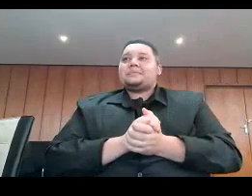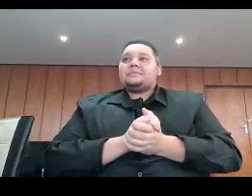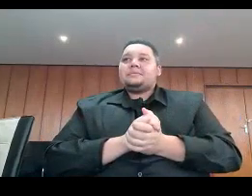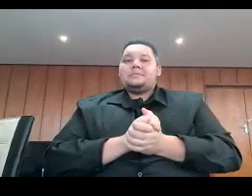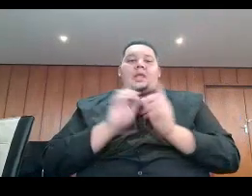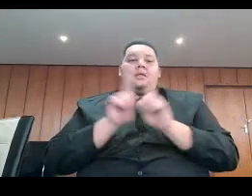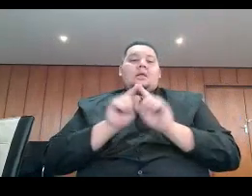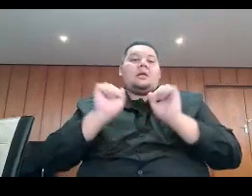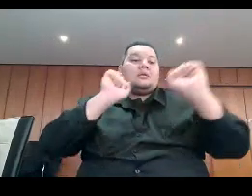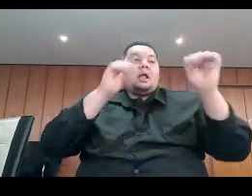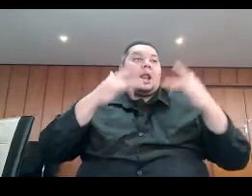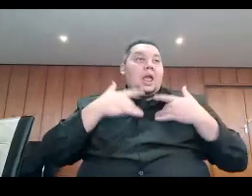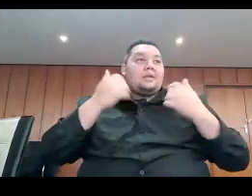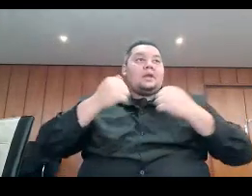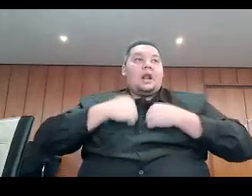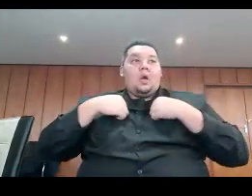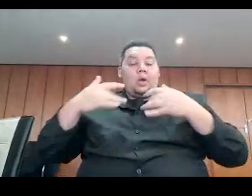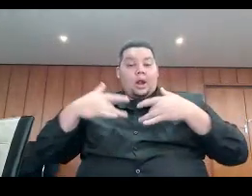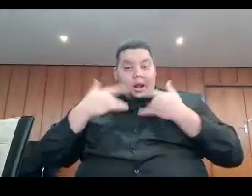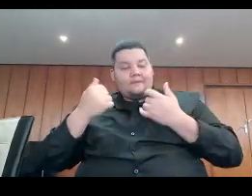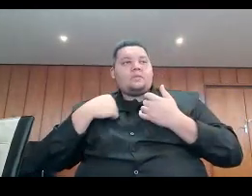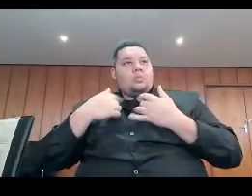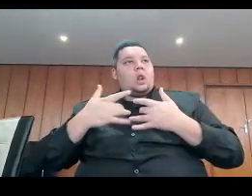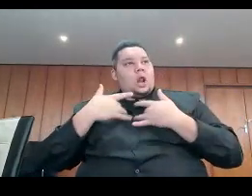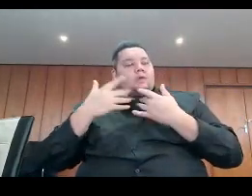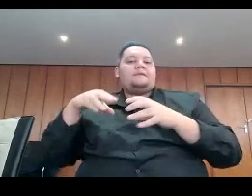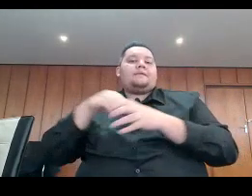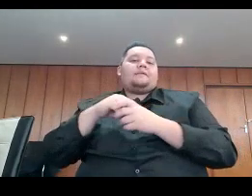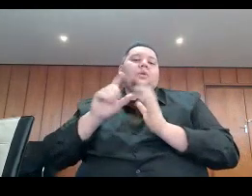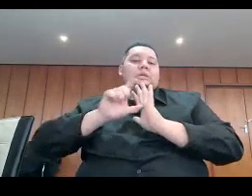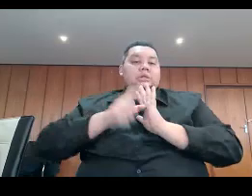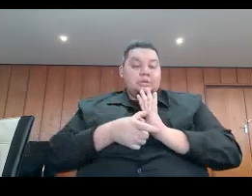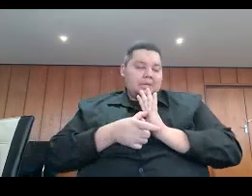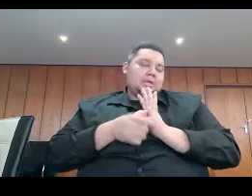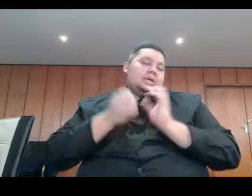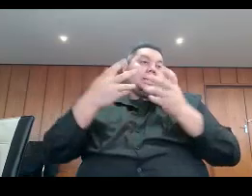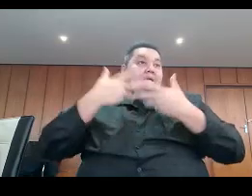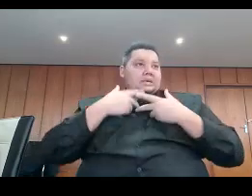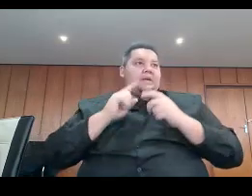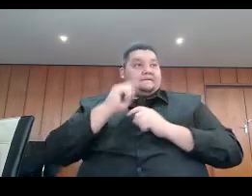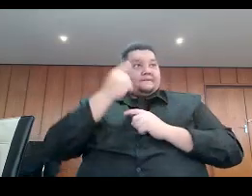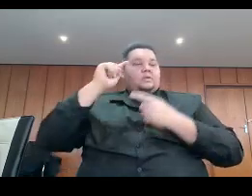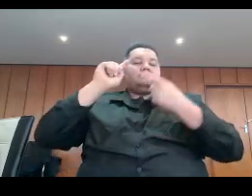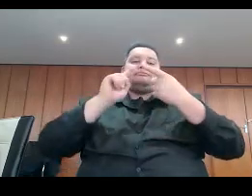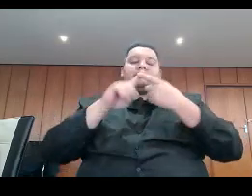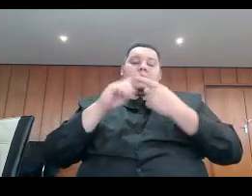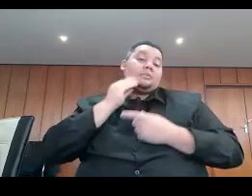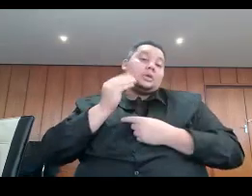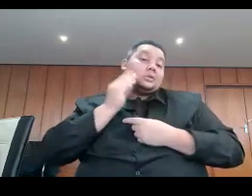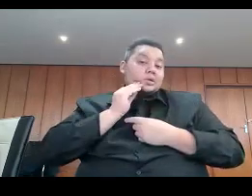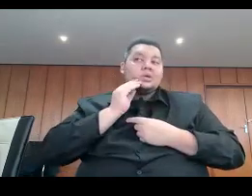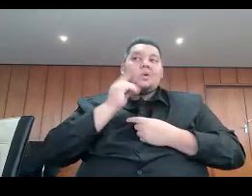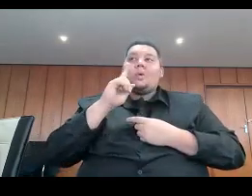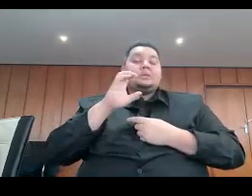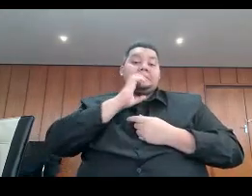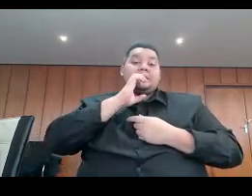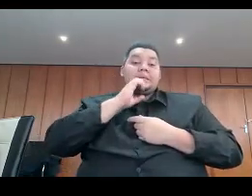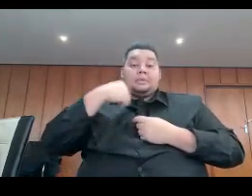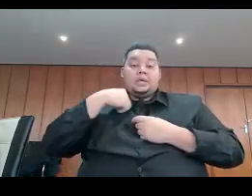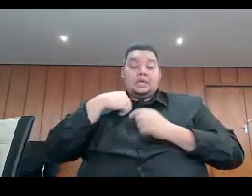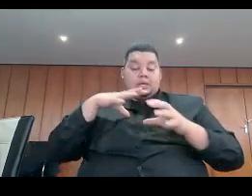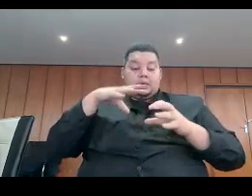And their lives and our lives with disabilities gives me first-hand experience of what it is to be